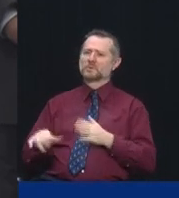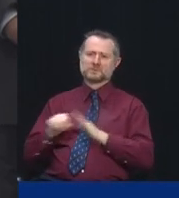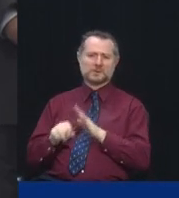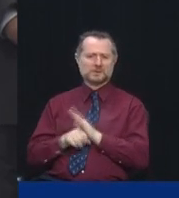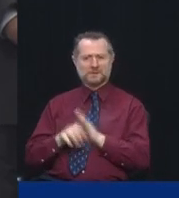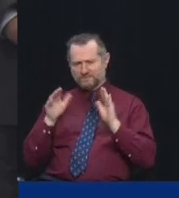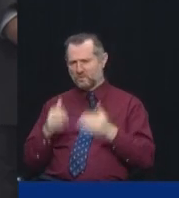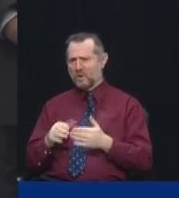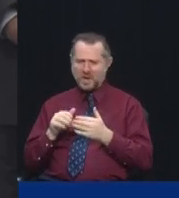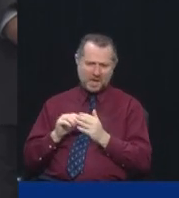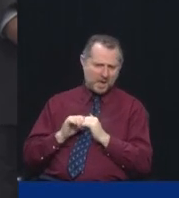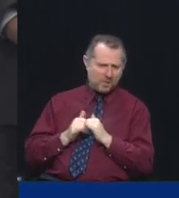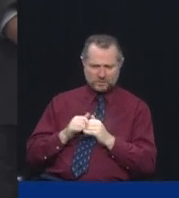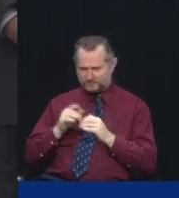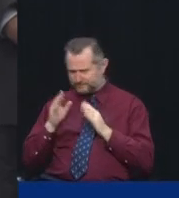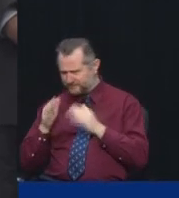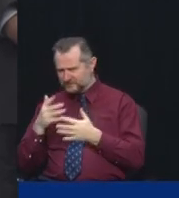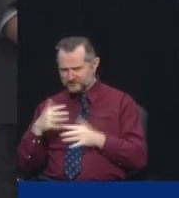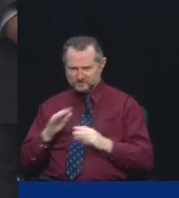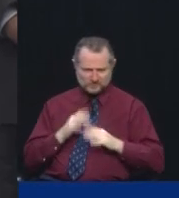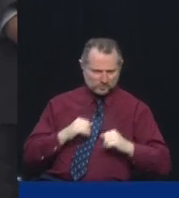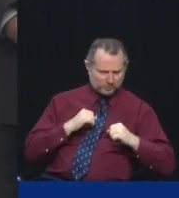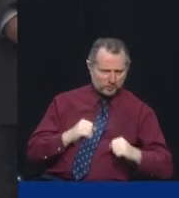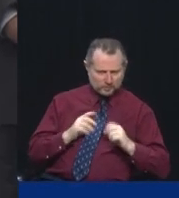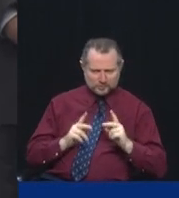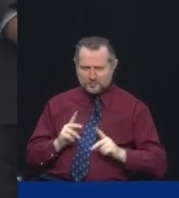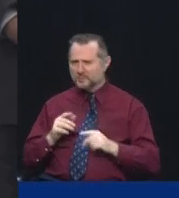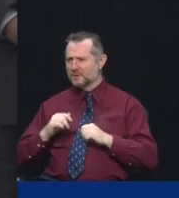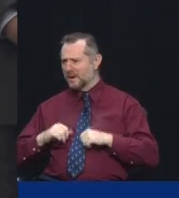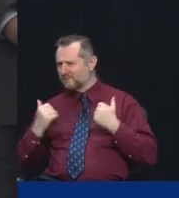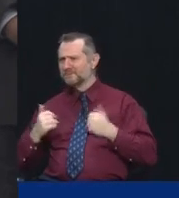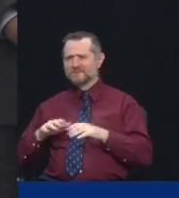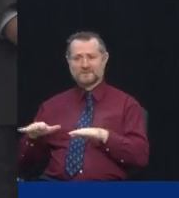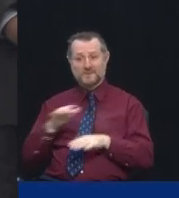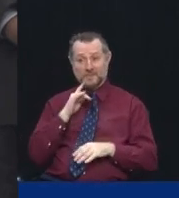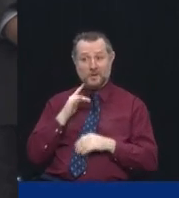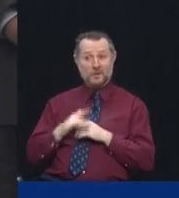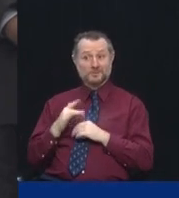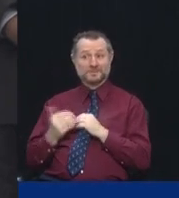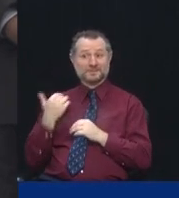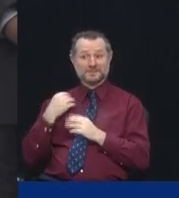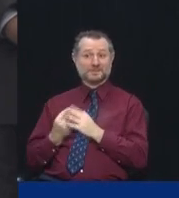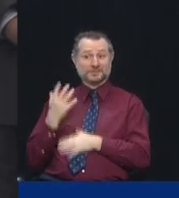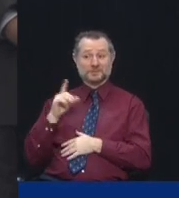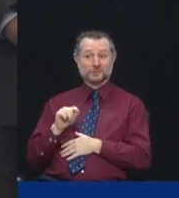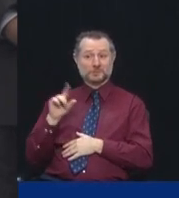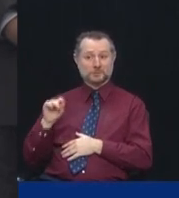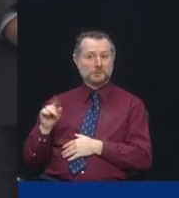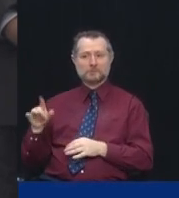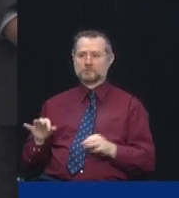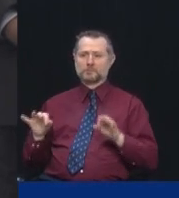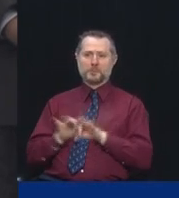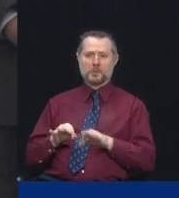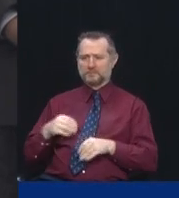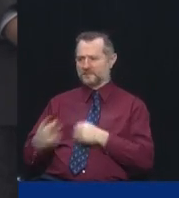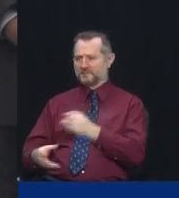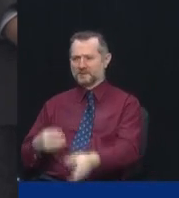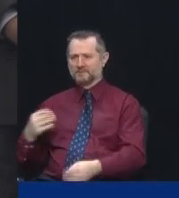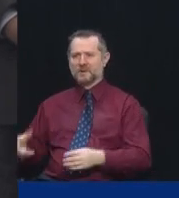lives. Early on, it was making sure communities had PPEs